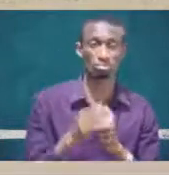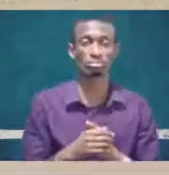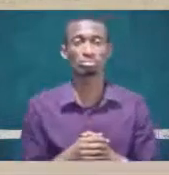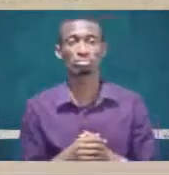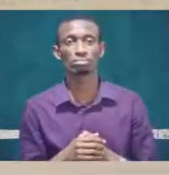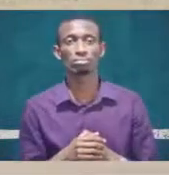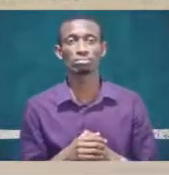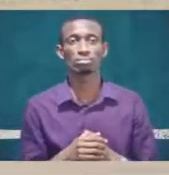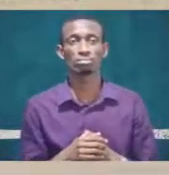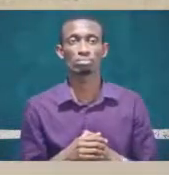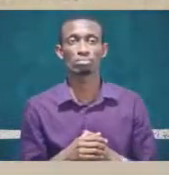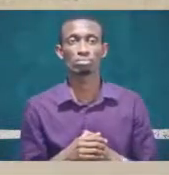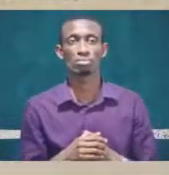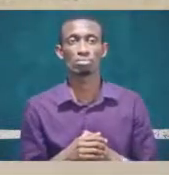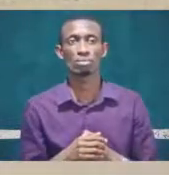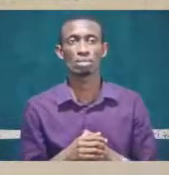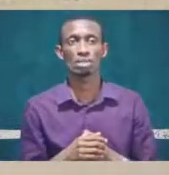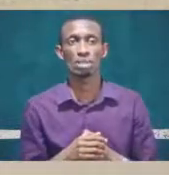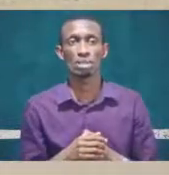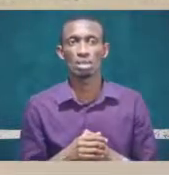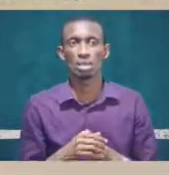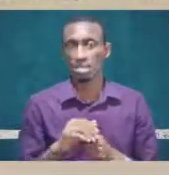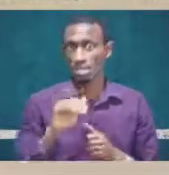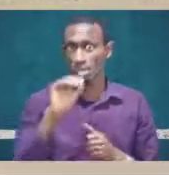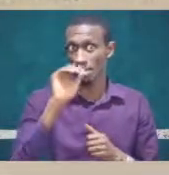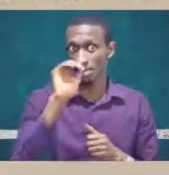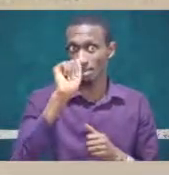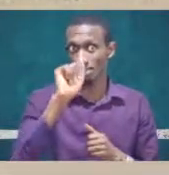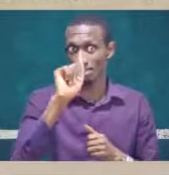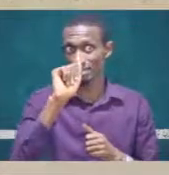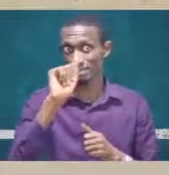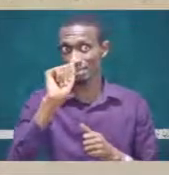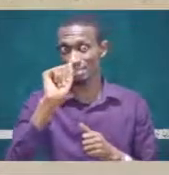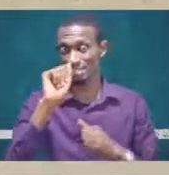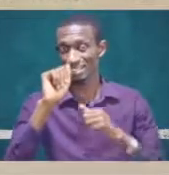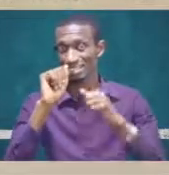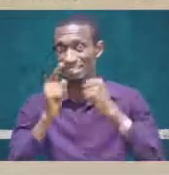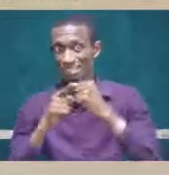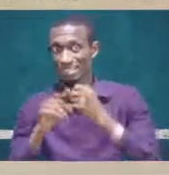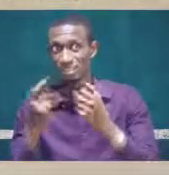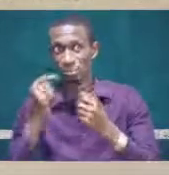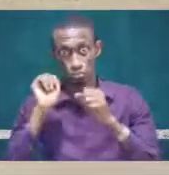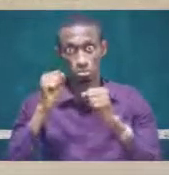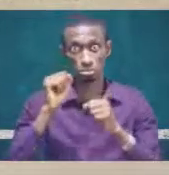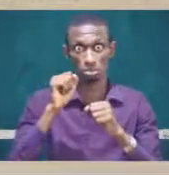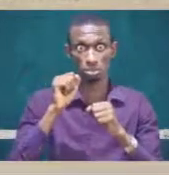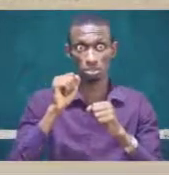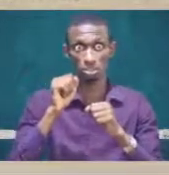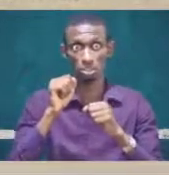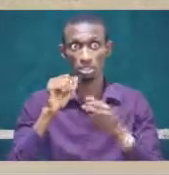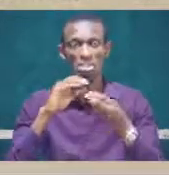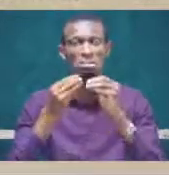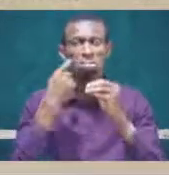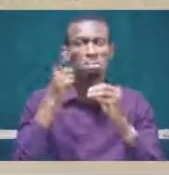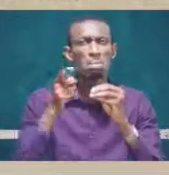So the S6s, this should be your exercise now. Can you decode? Can you work